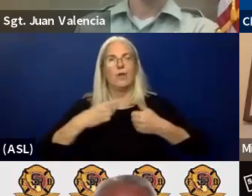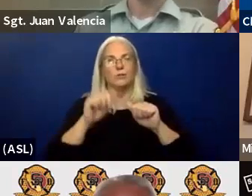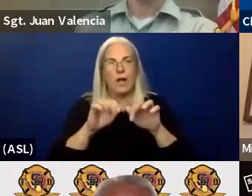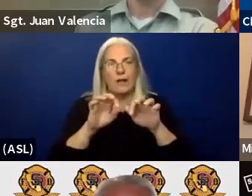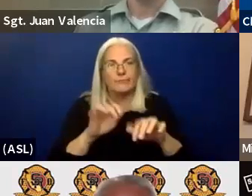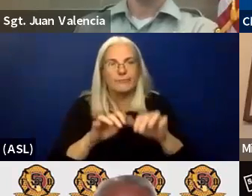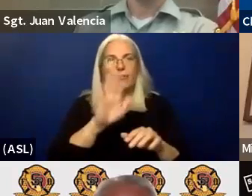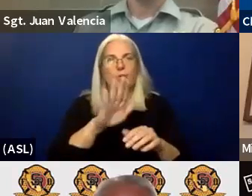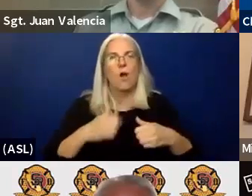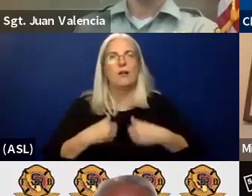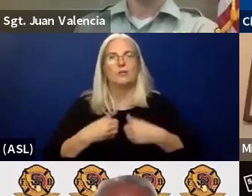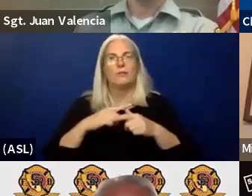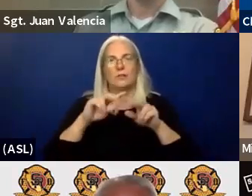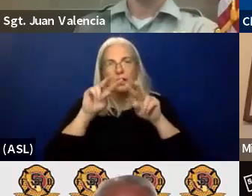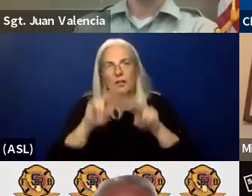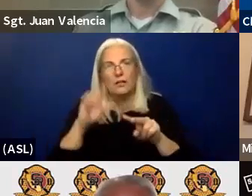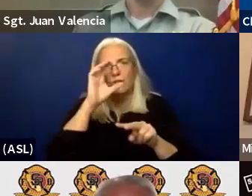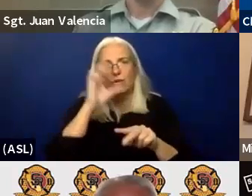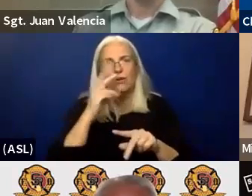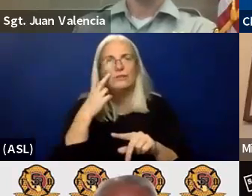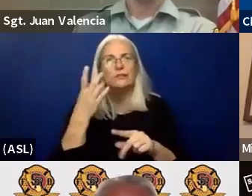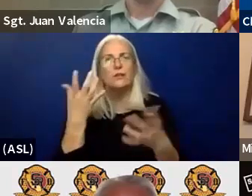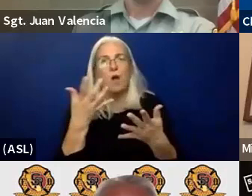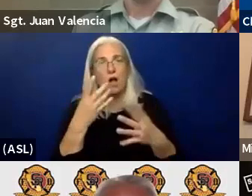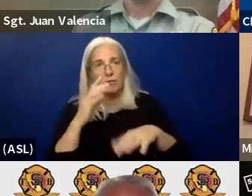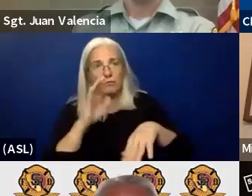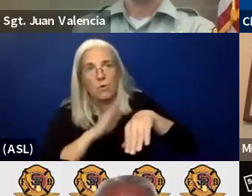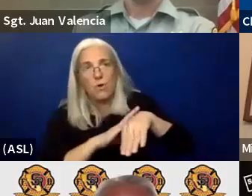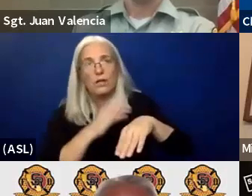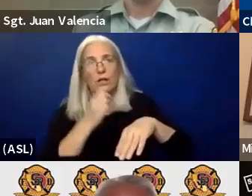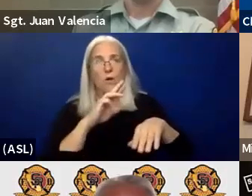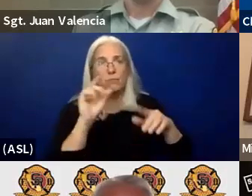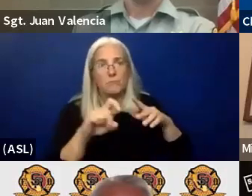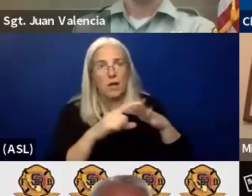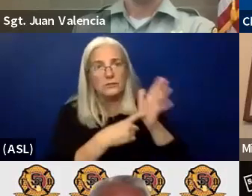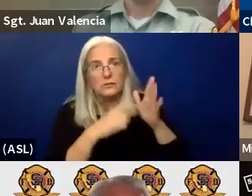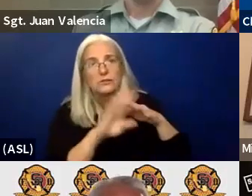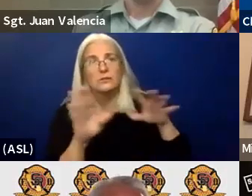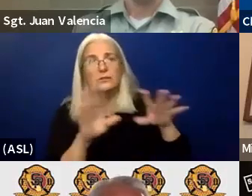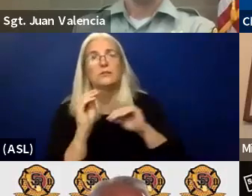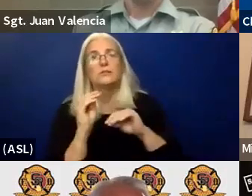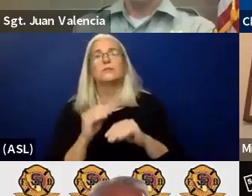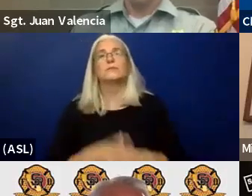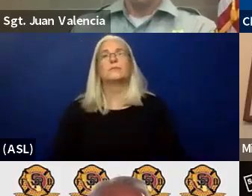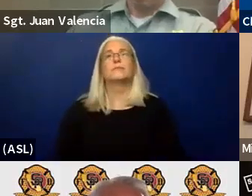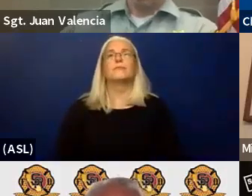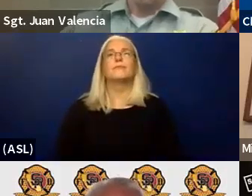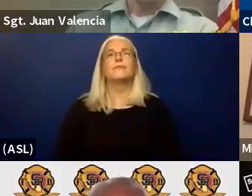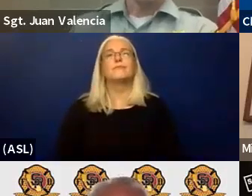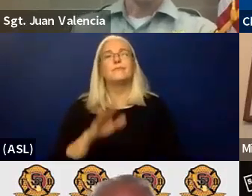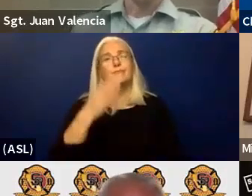public safety team is working diligently to get you back to your property as quickly, efficiently, and safely as